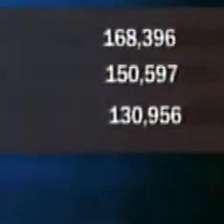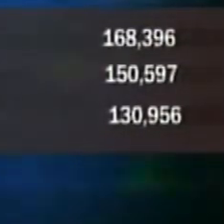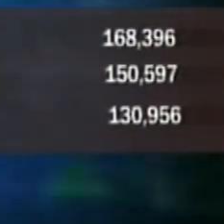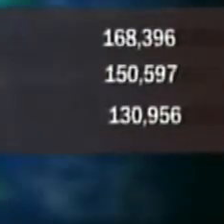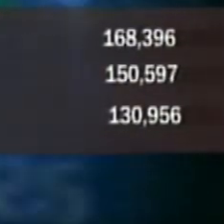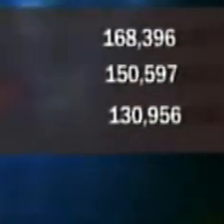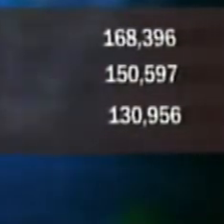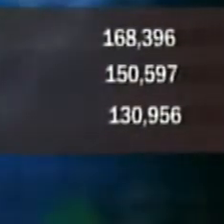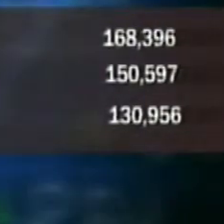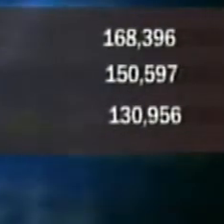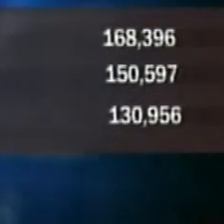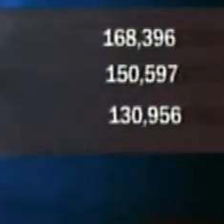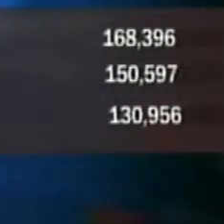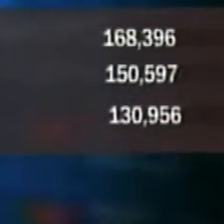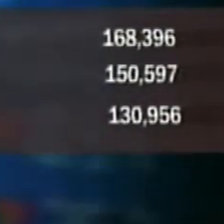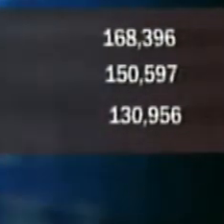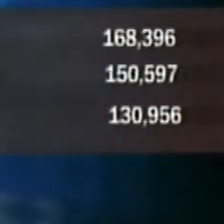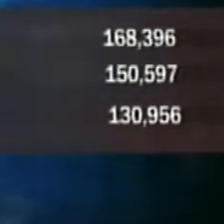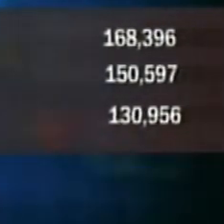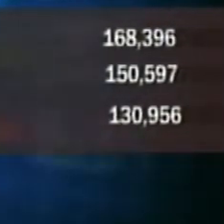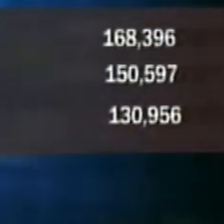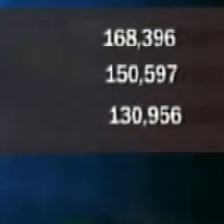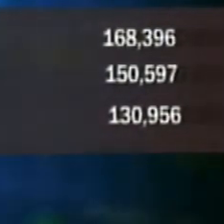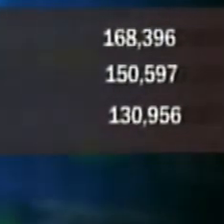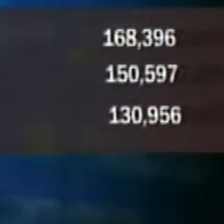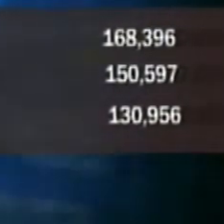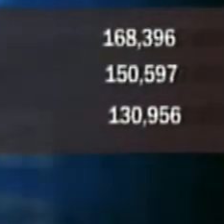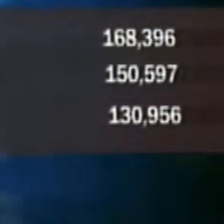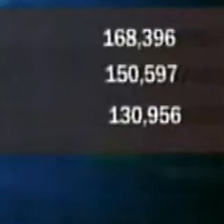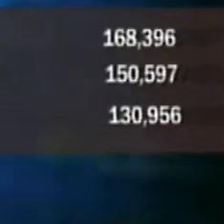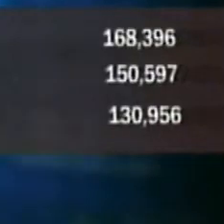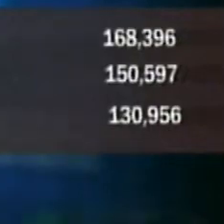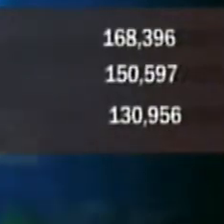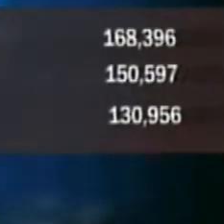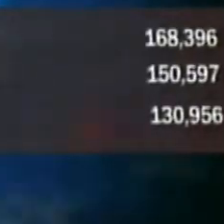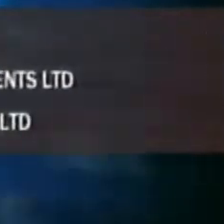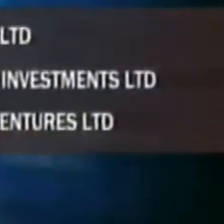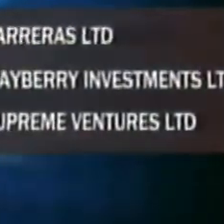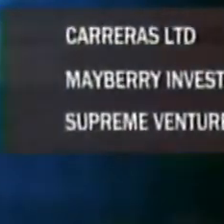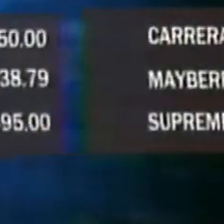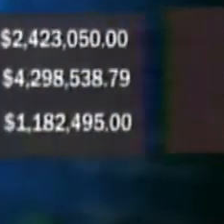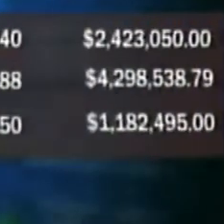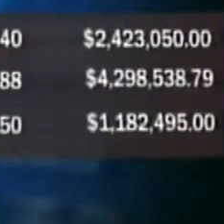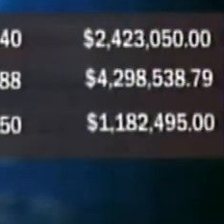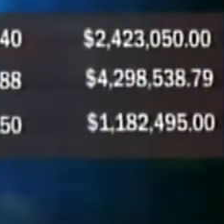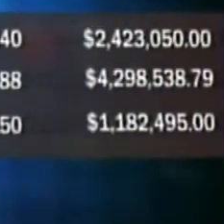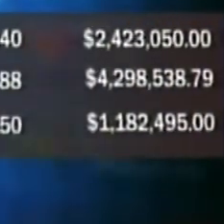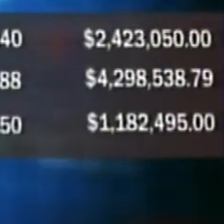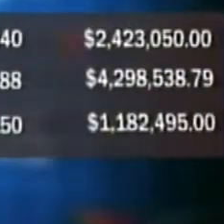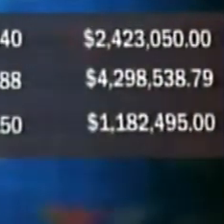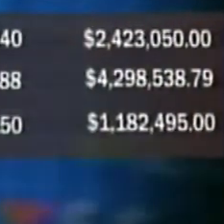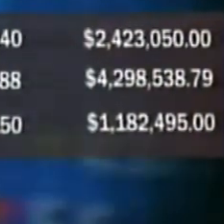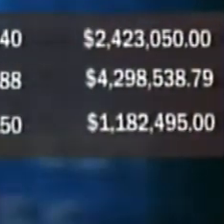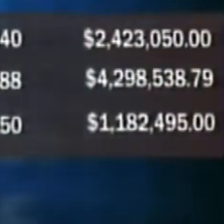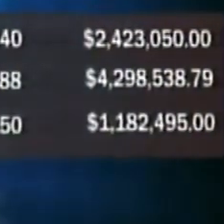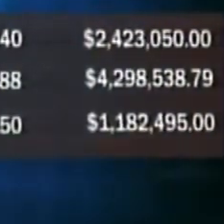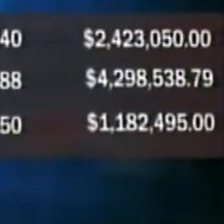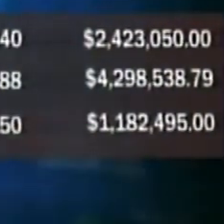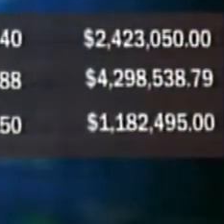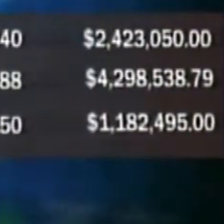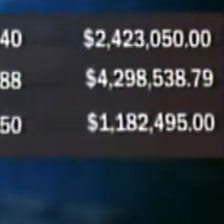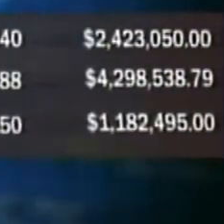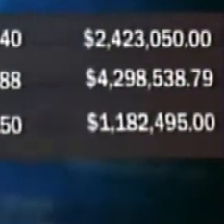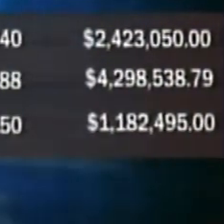168,396 units. They were followed by Mayberry Investments Limited and Supreme Ventures Limited. In Trinidad and Tobago,